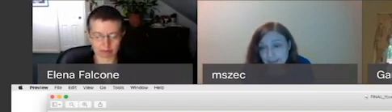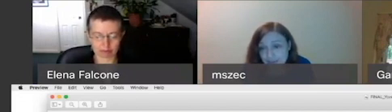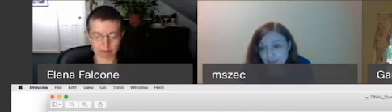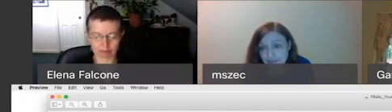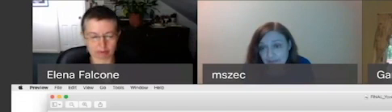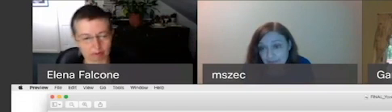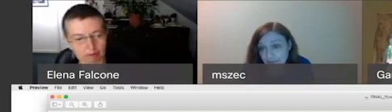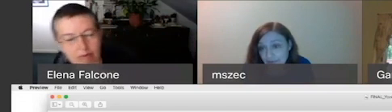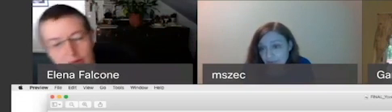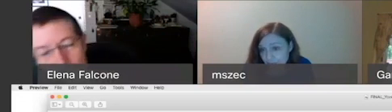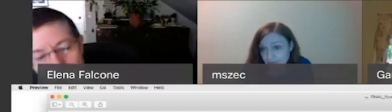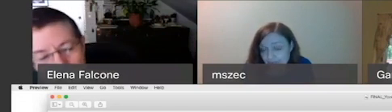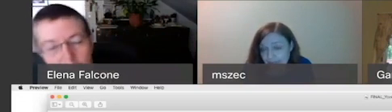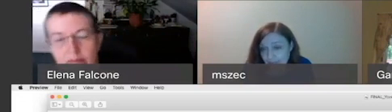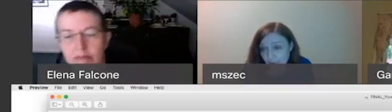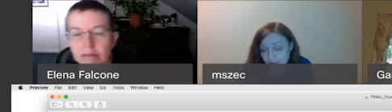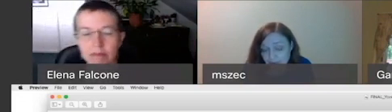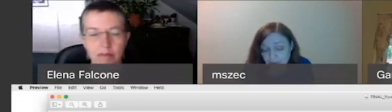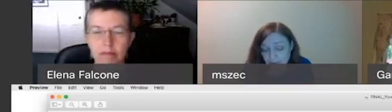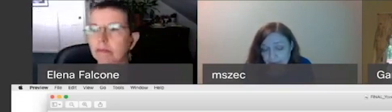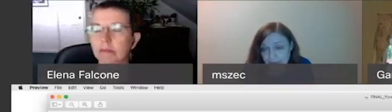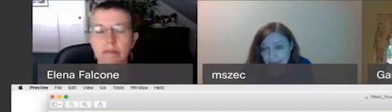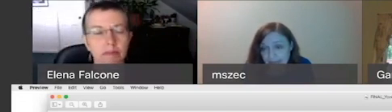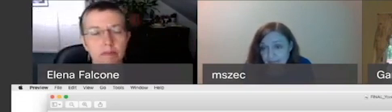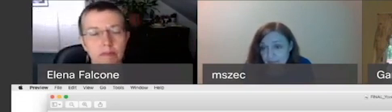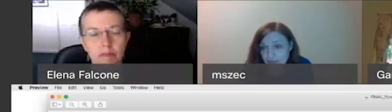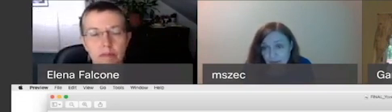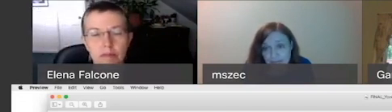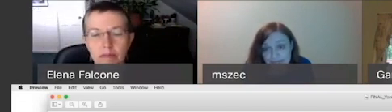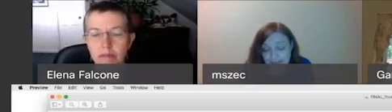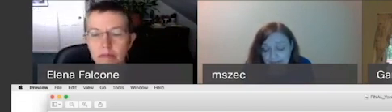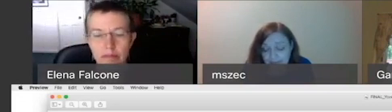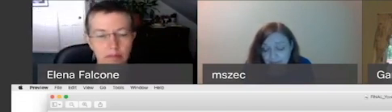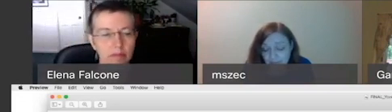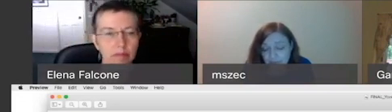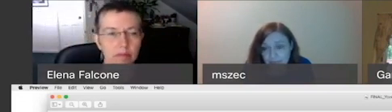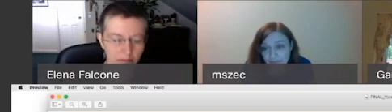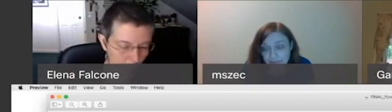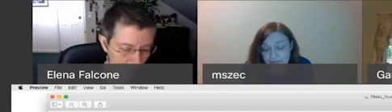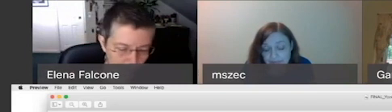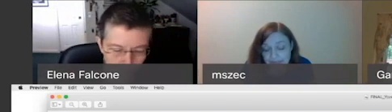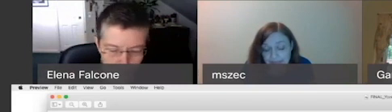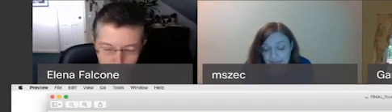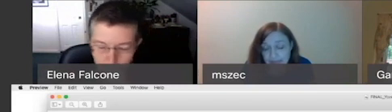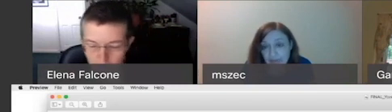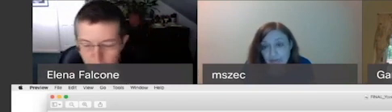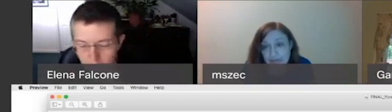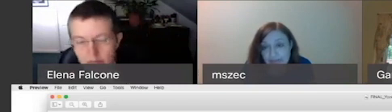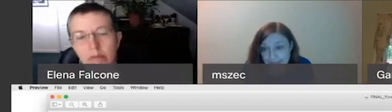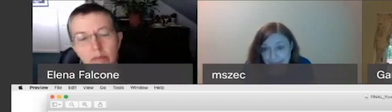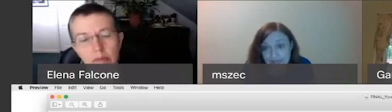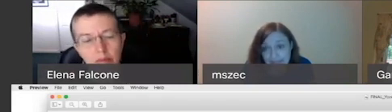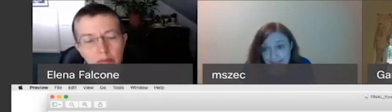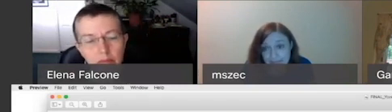any damages in that walkthrough. If you don't get a list within 14 days,